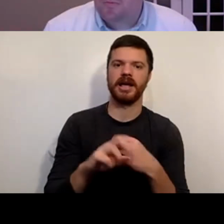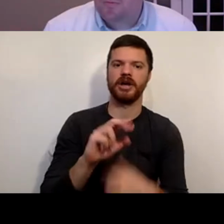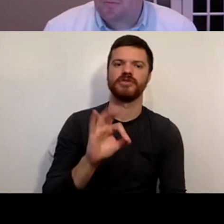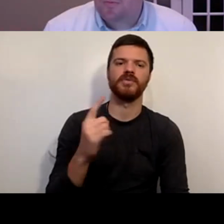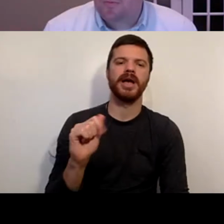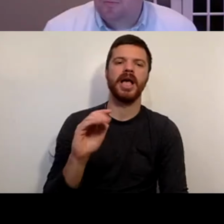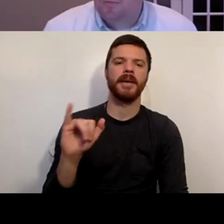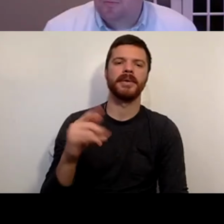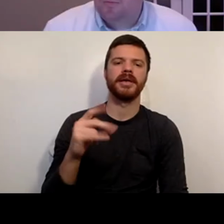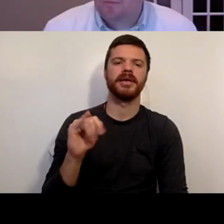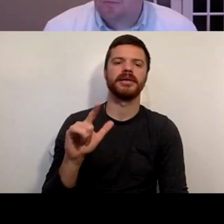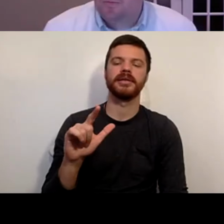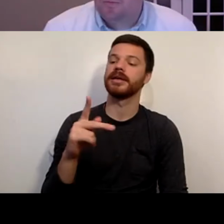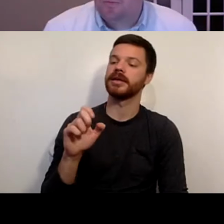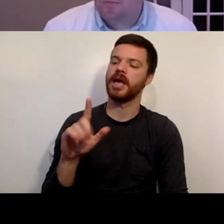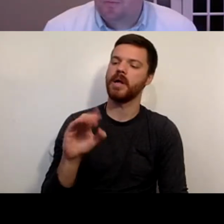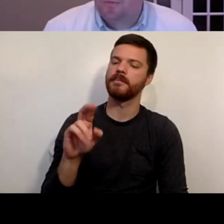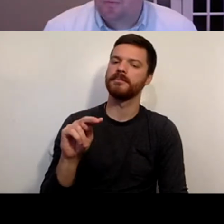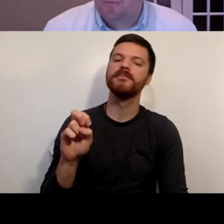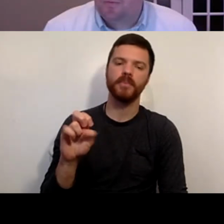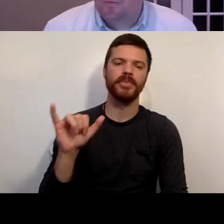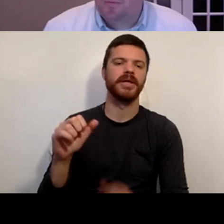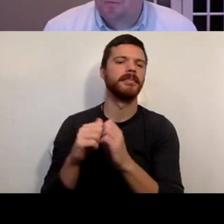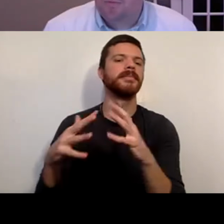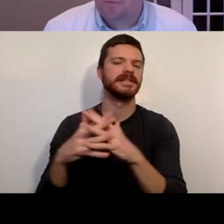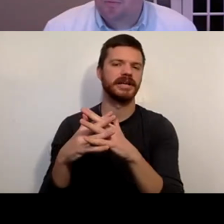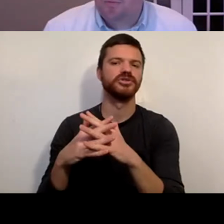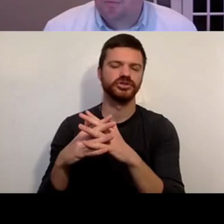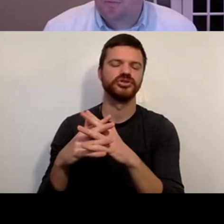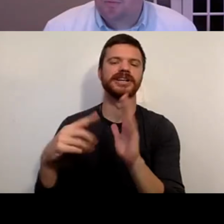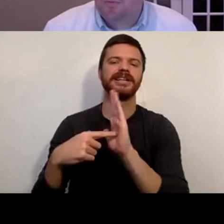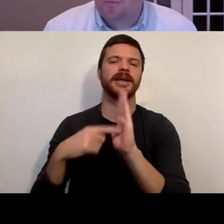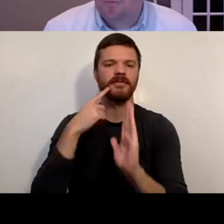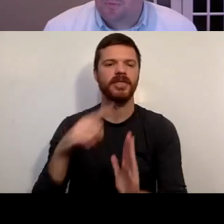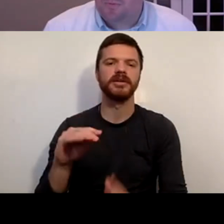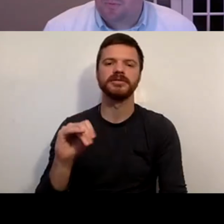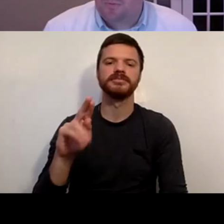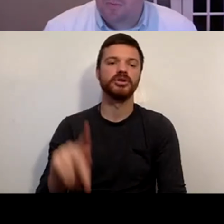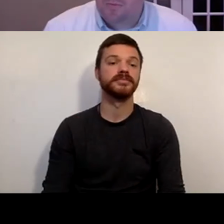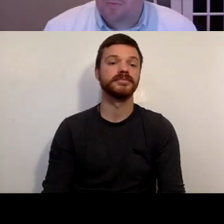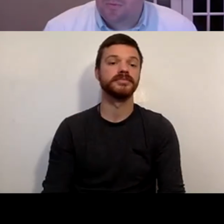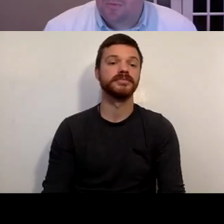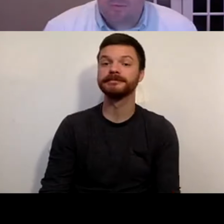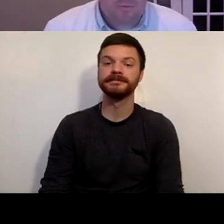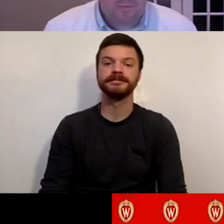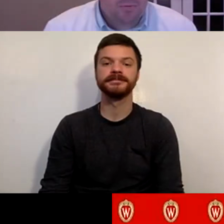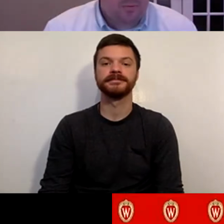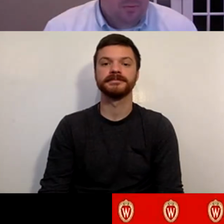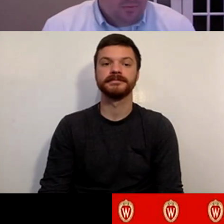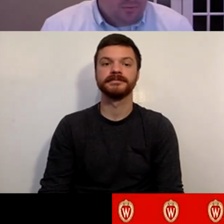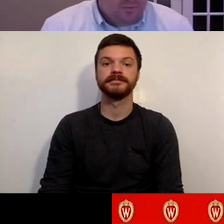Kilborn's papers that is an implementation example of a SMART trial. Yep. Her work has